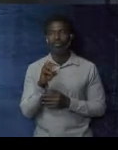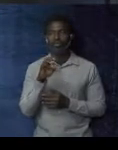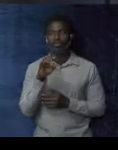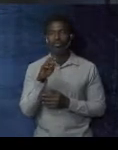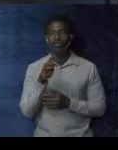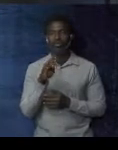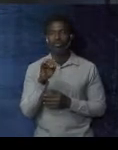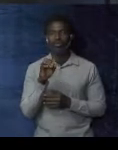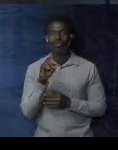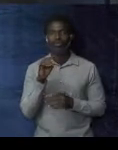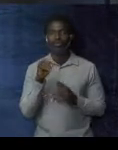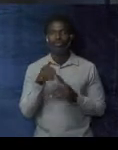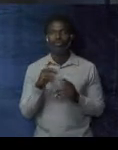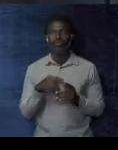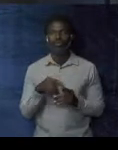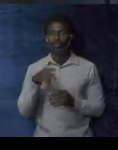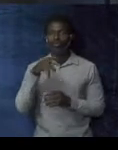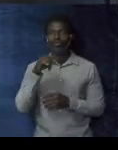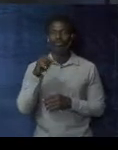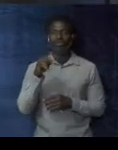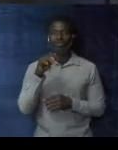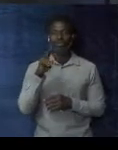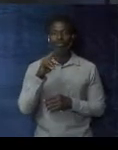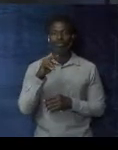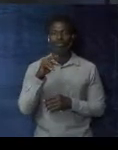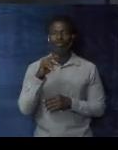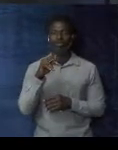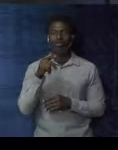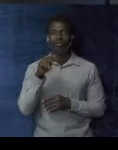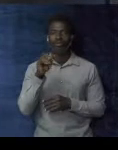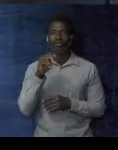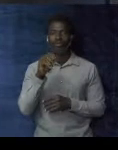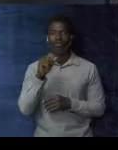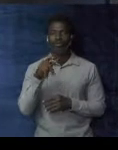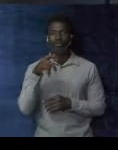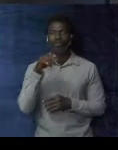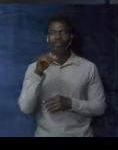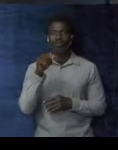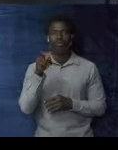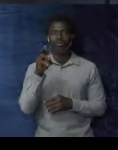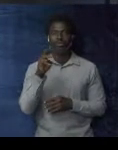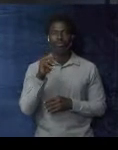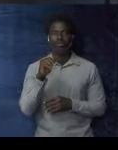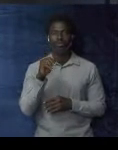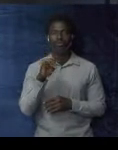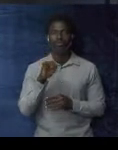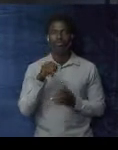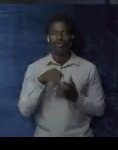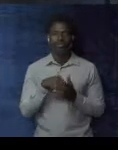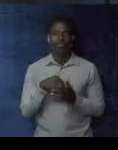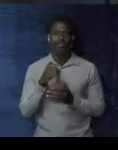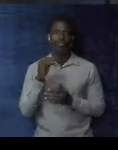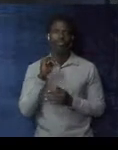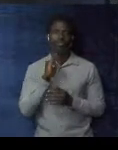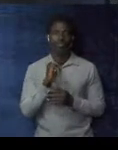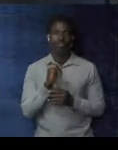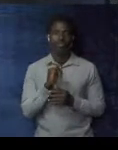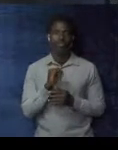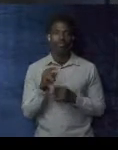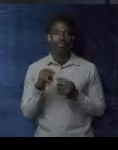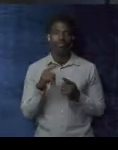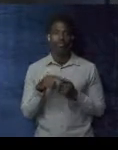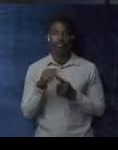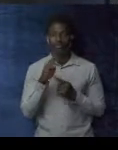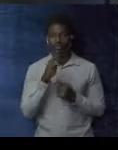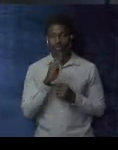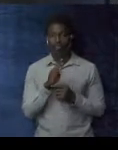a pentagonal prism? Well, at least you know it's going to be some sort of prism. But what type of prism